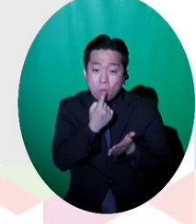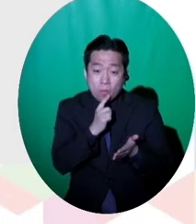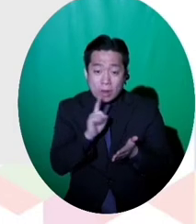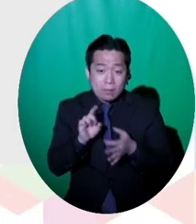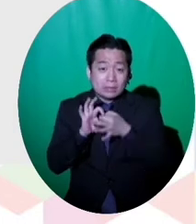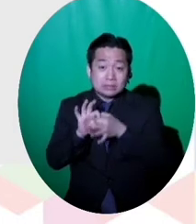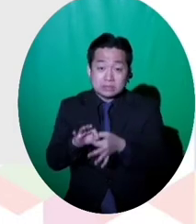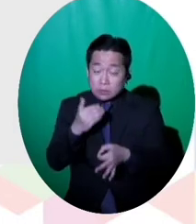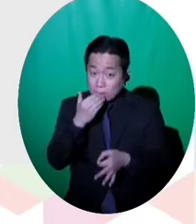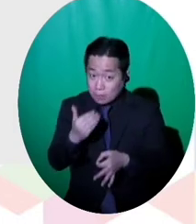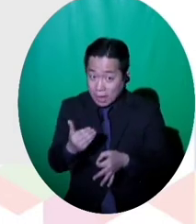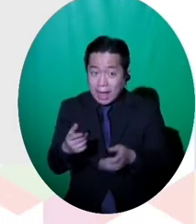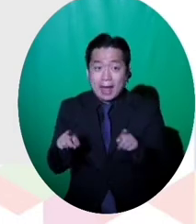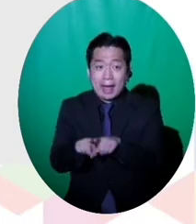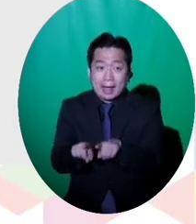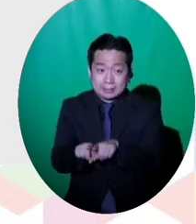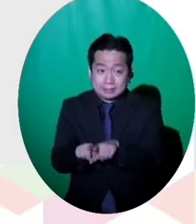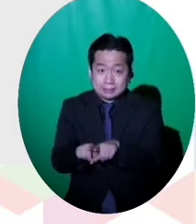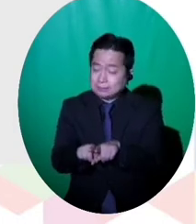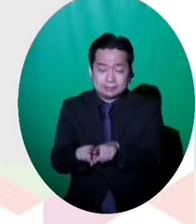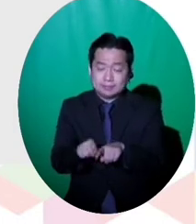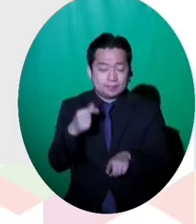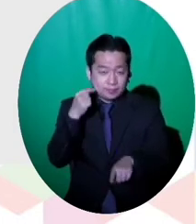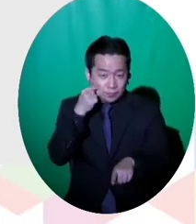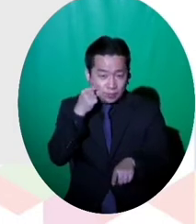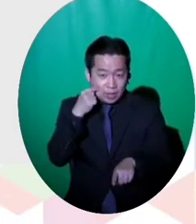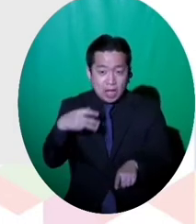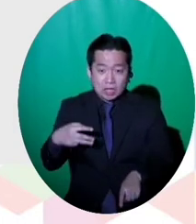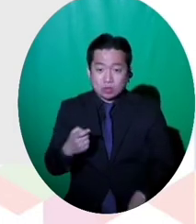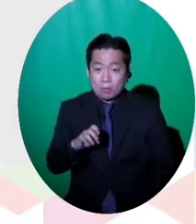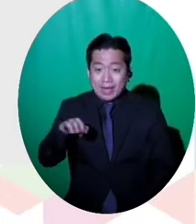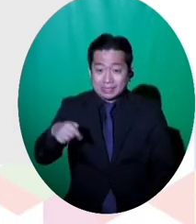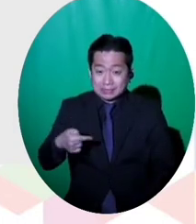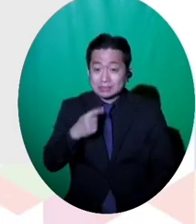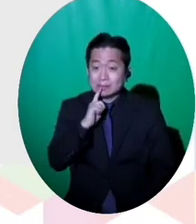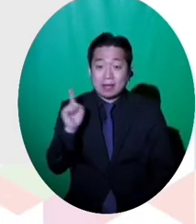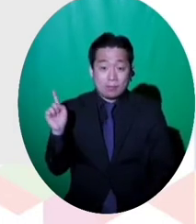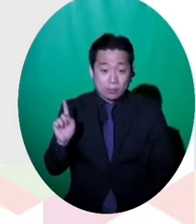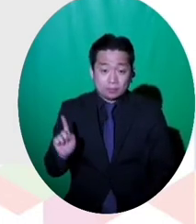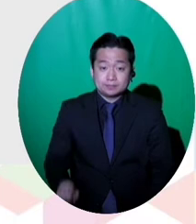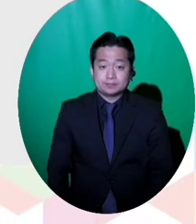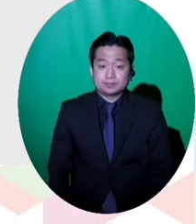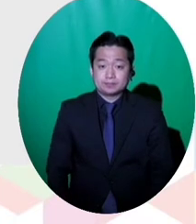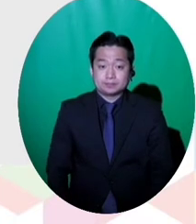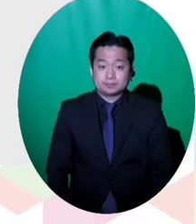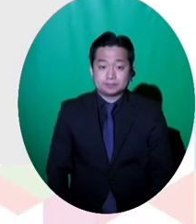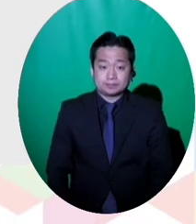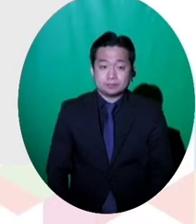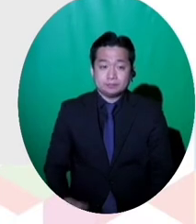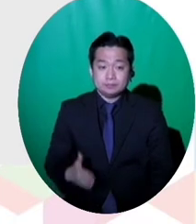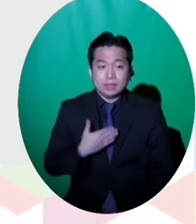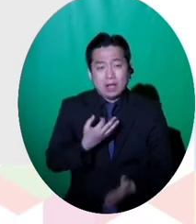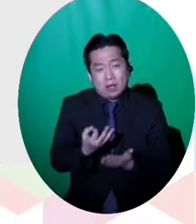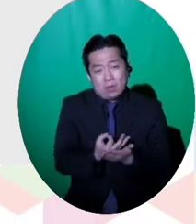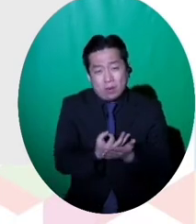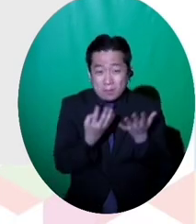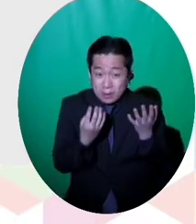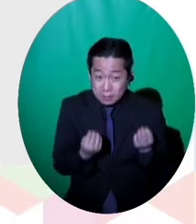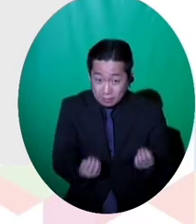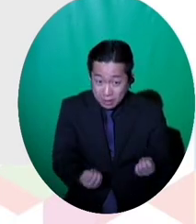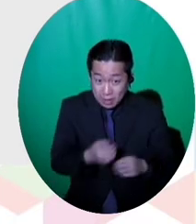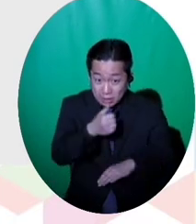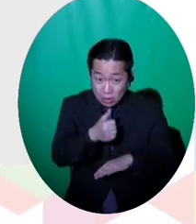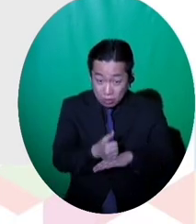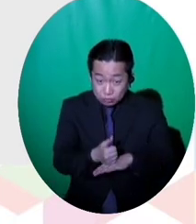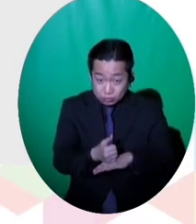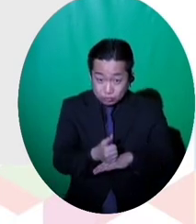if we get enough money for ourselves, we can't possibly have enough money, because if the other